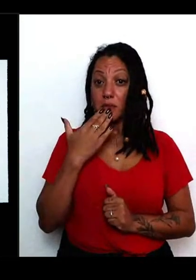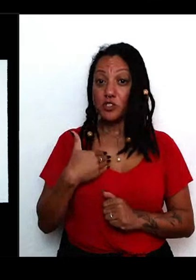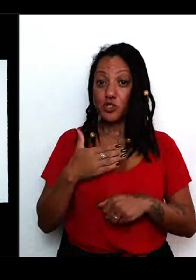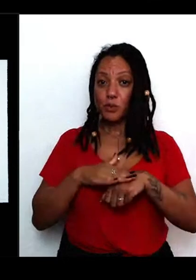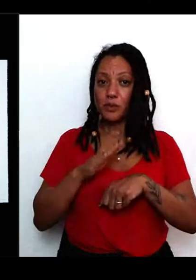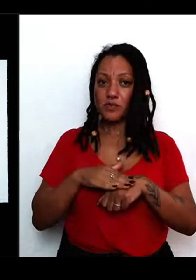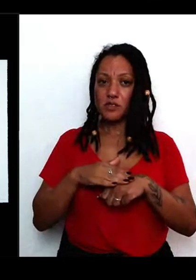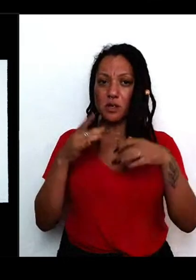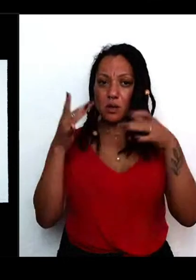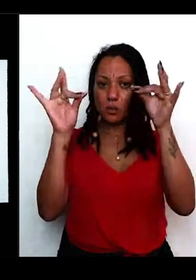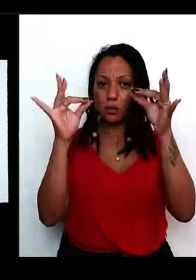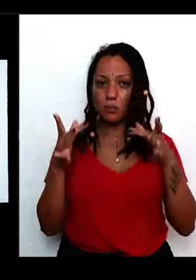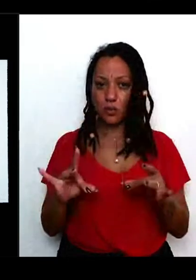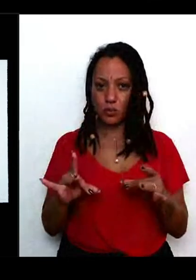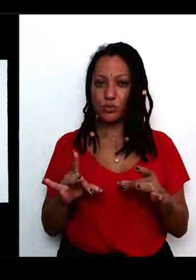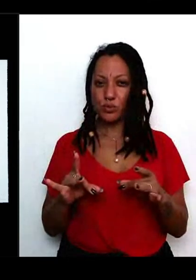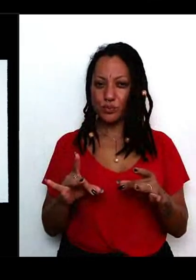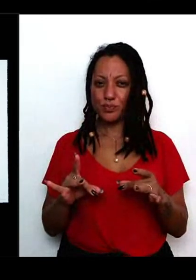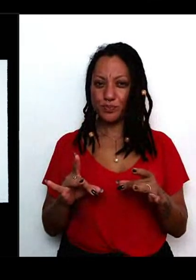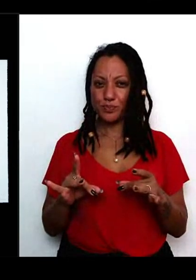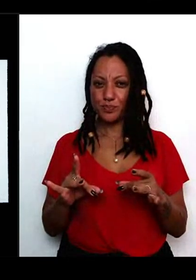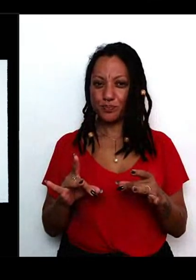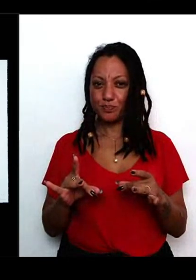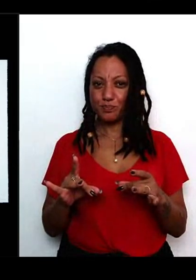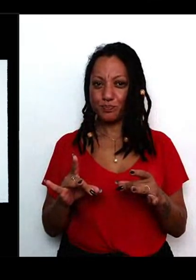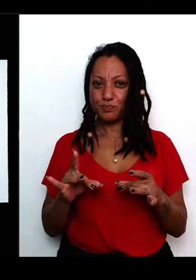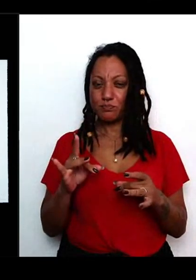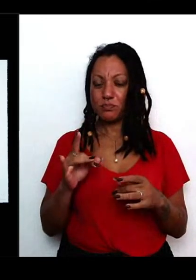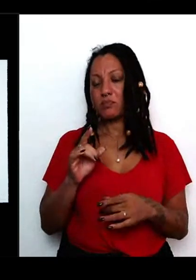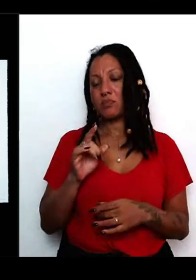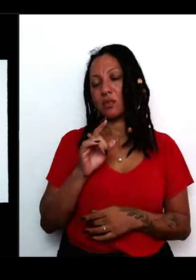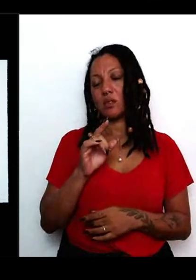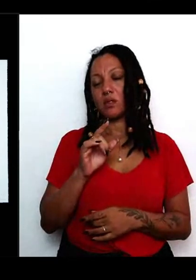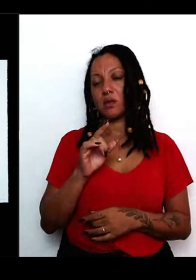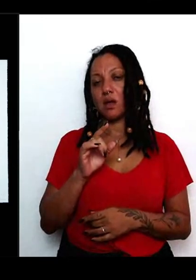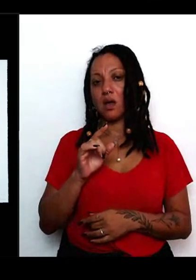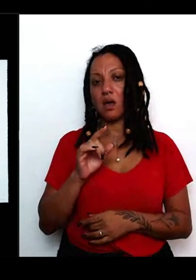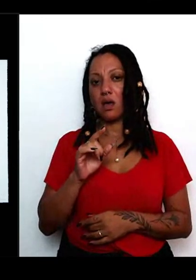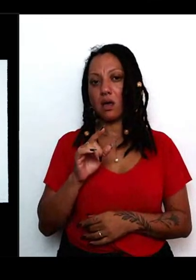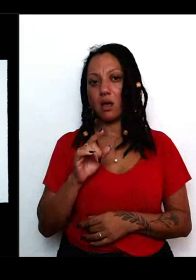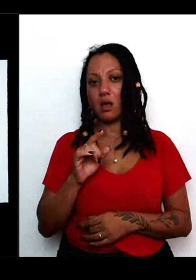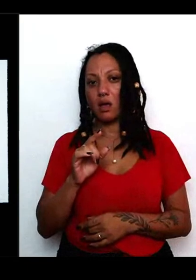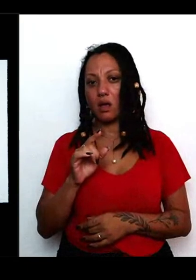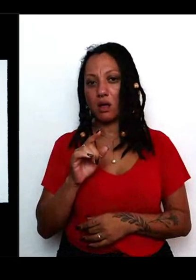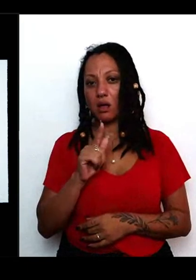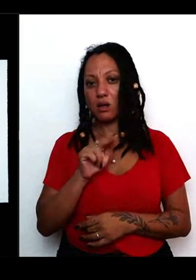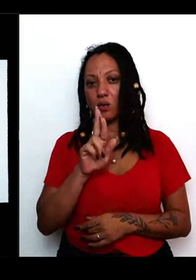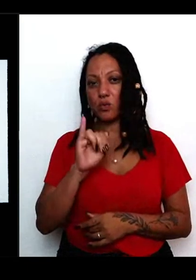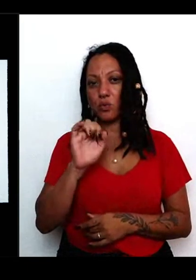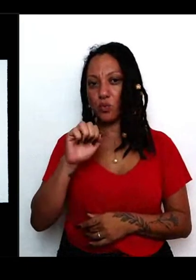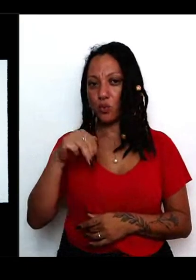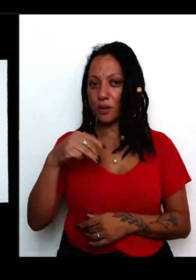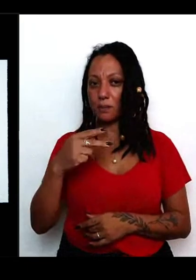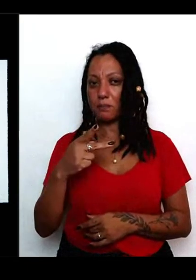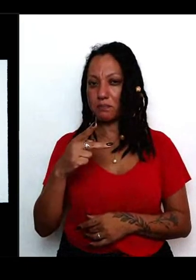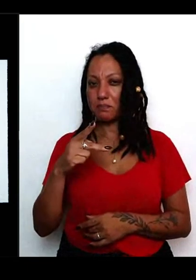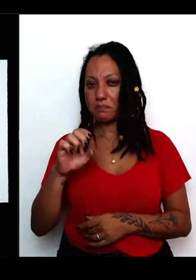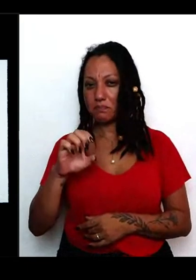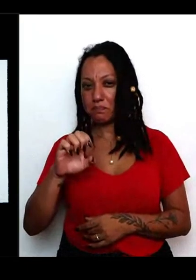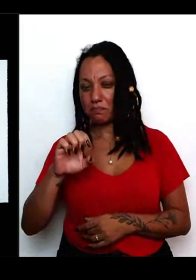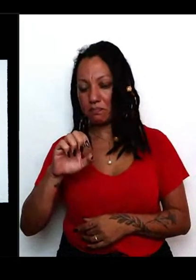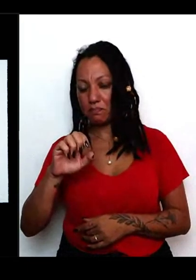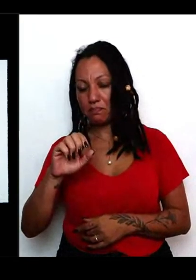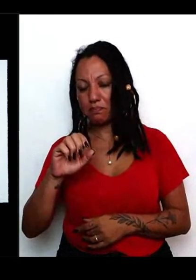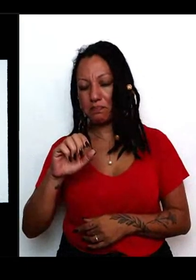the image on an Indian myth a long time native myth about when all the